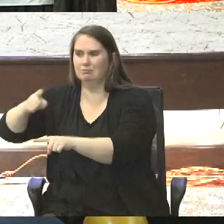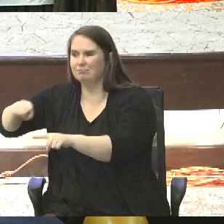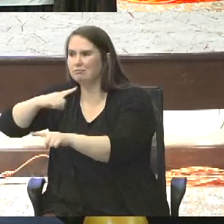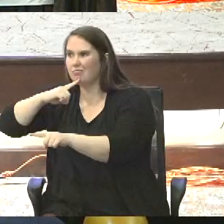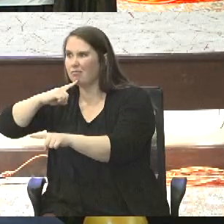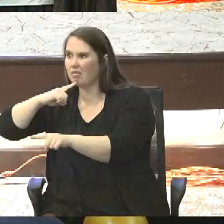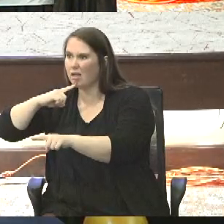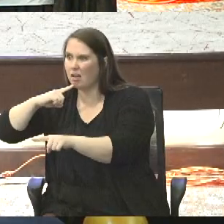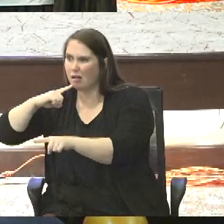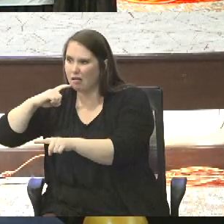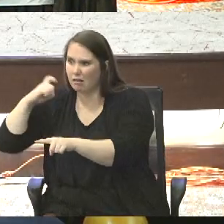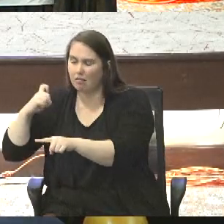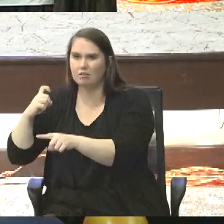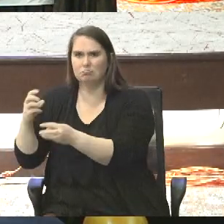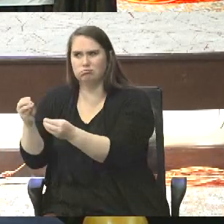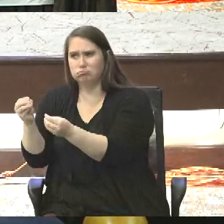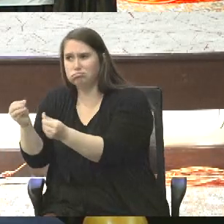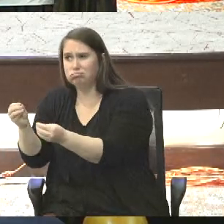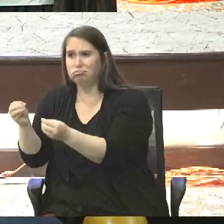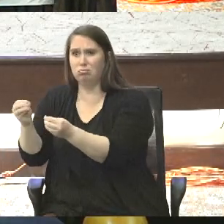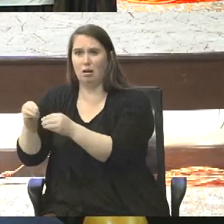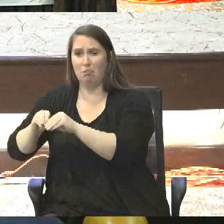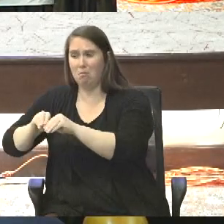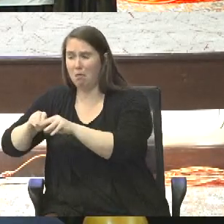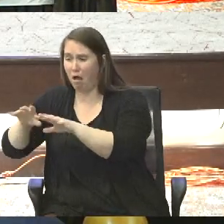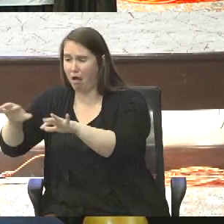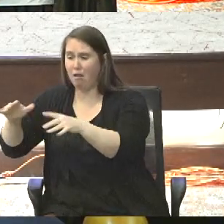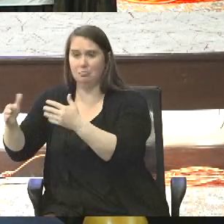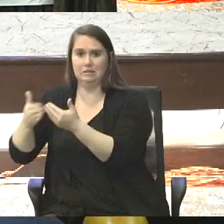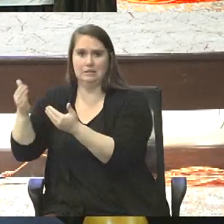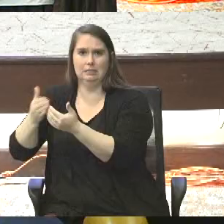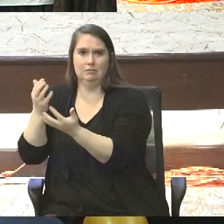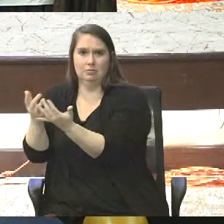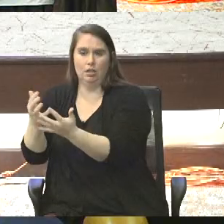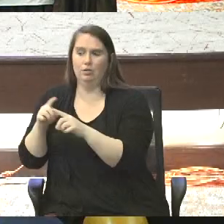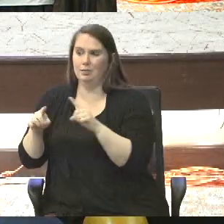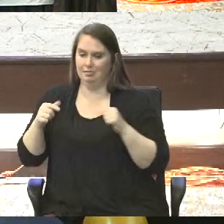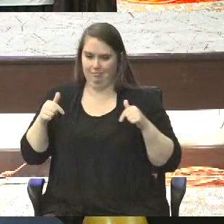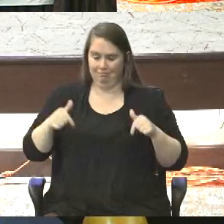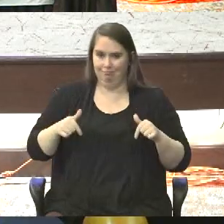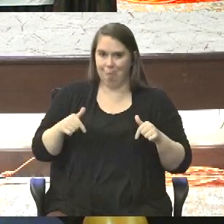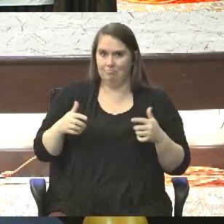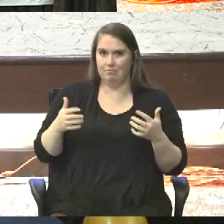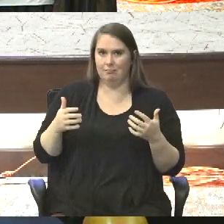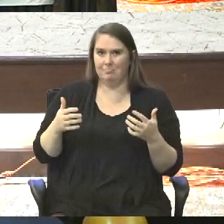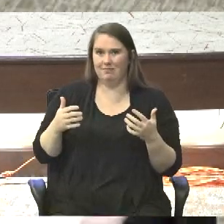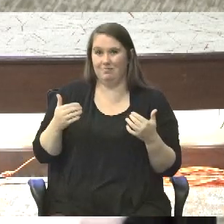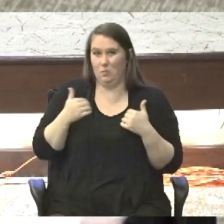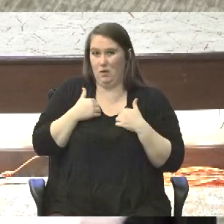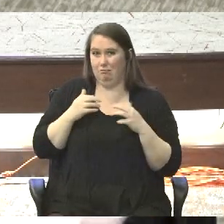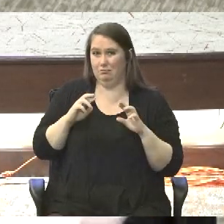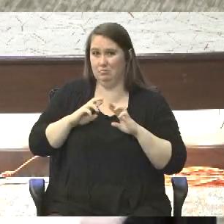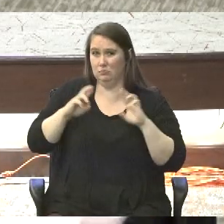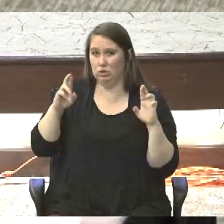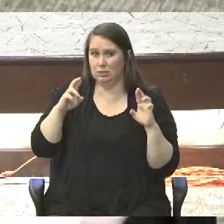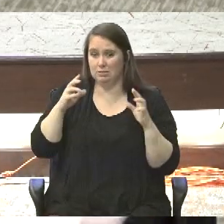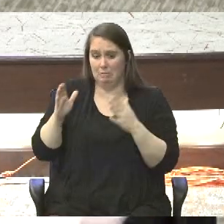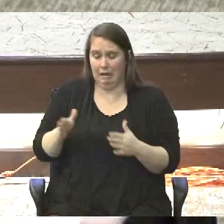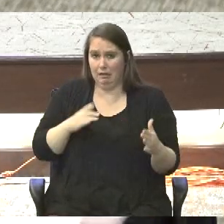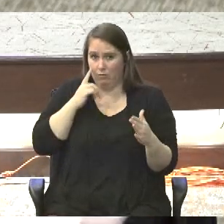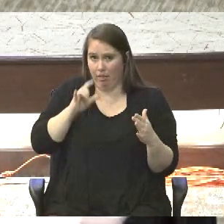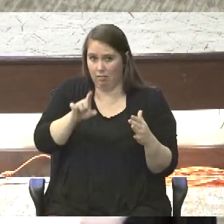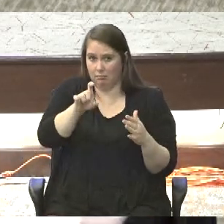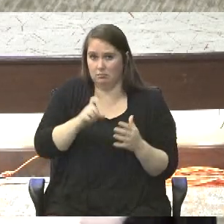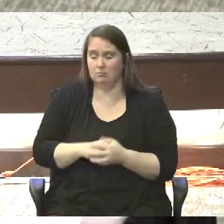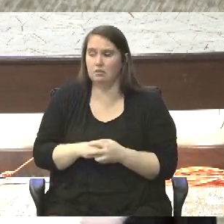lot of dry, but in drought times, I think we're well prepared also. Maybe just a little bit of comment on that. Sure, Mayor, thank you